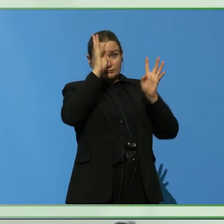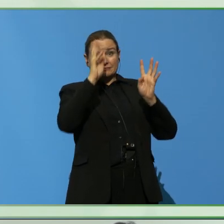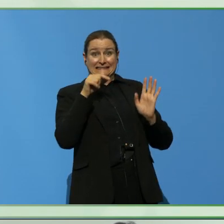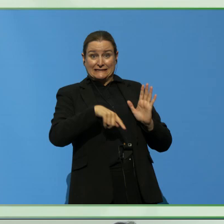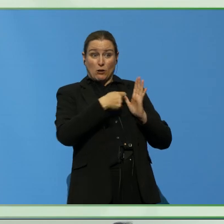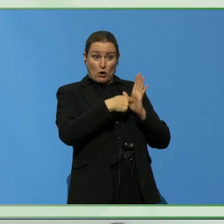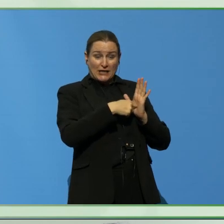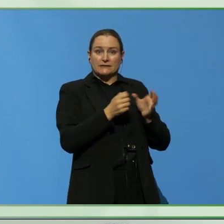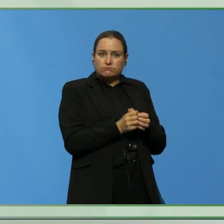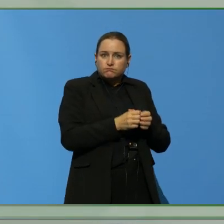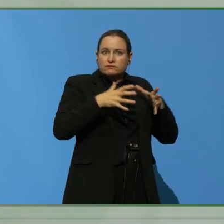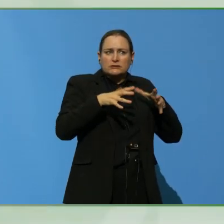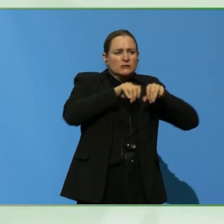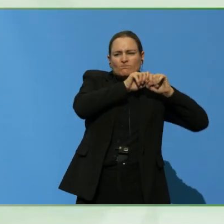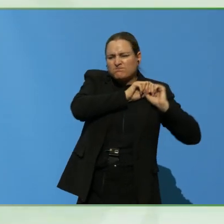Thank you.